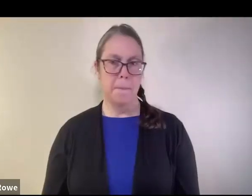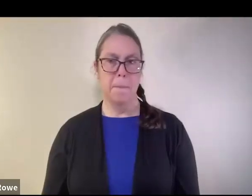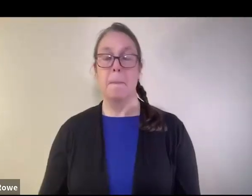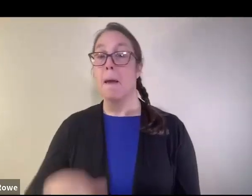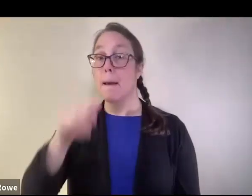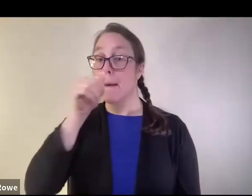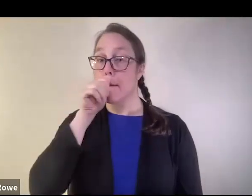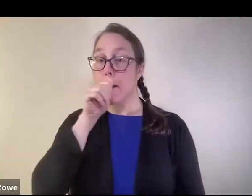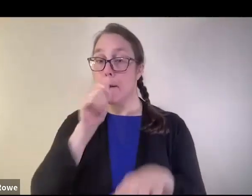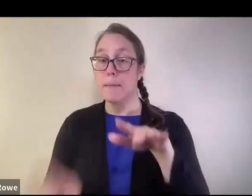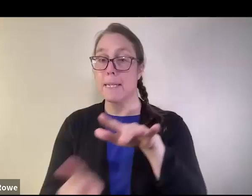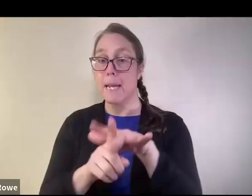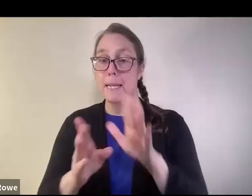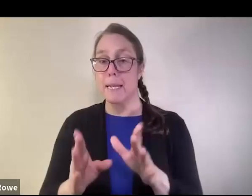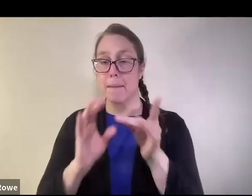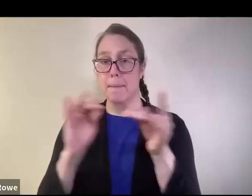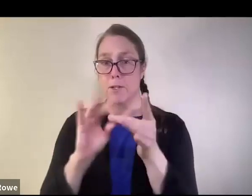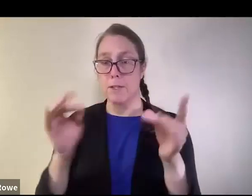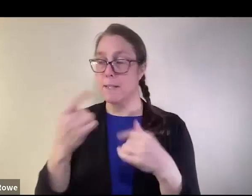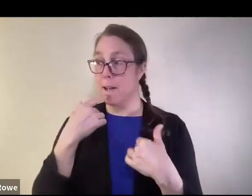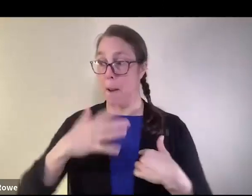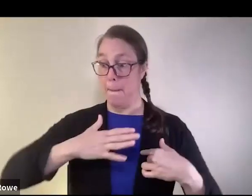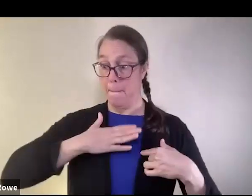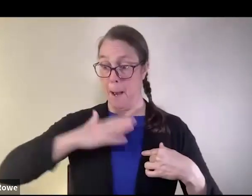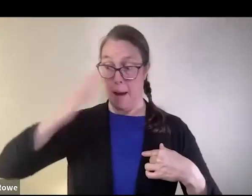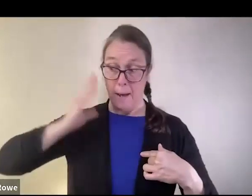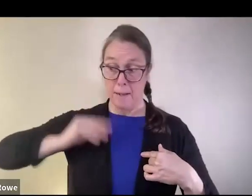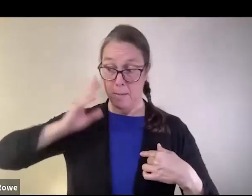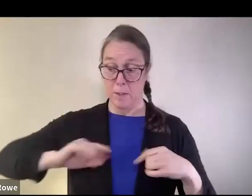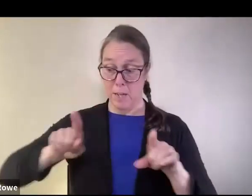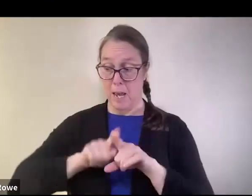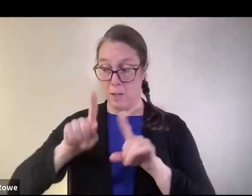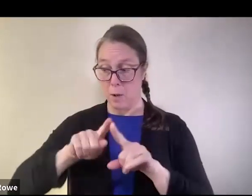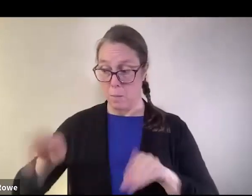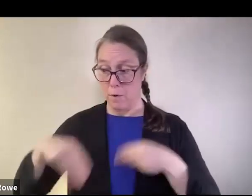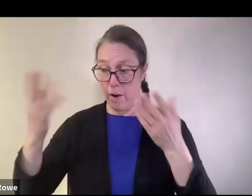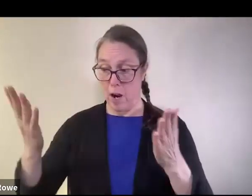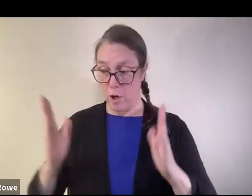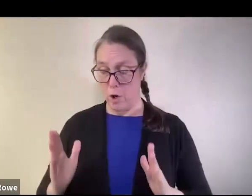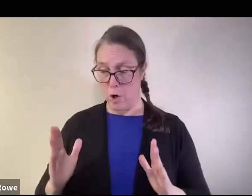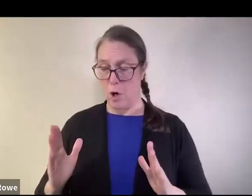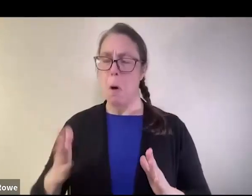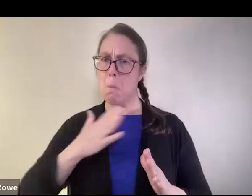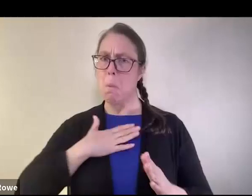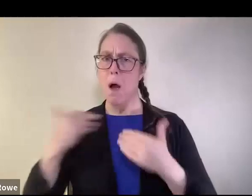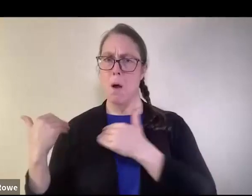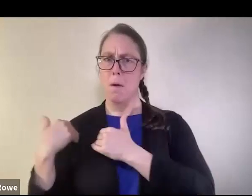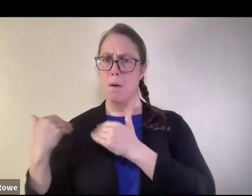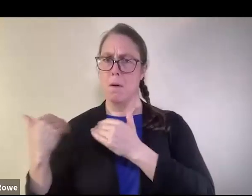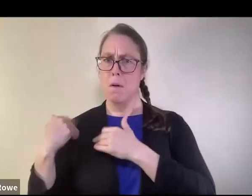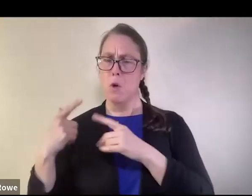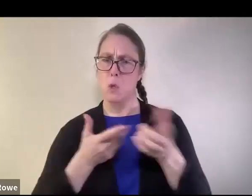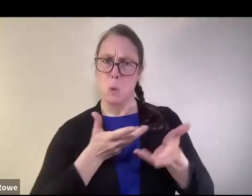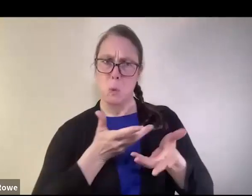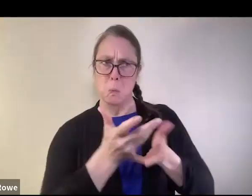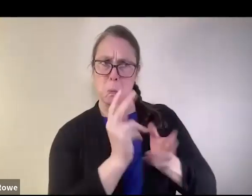Anonymous attendee. It has been my experience as a provider. I have a responsibility to